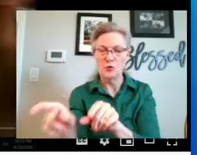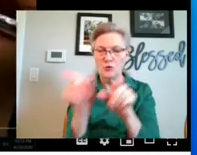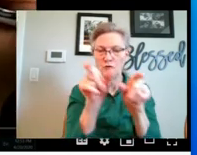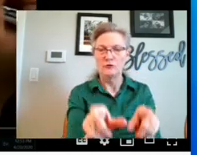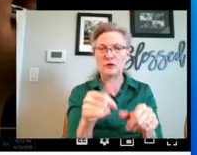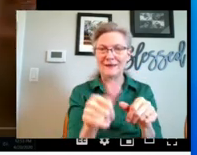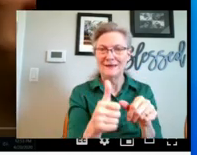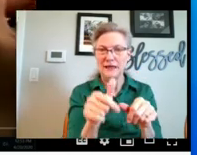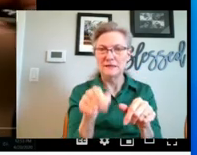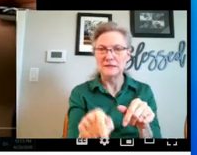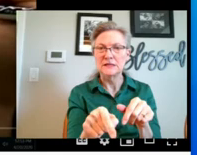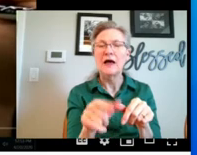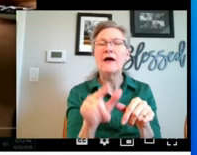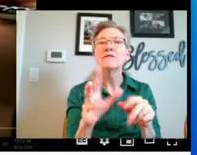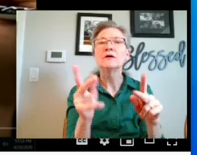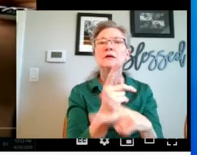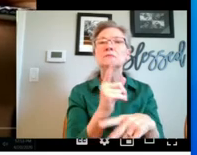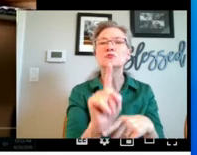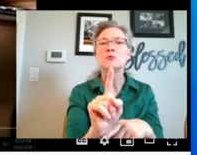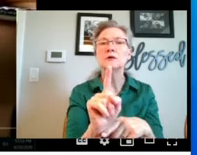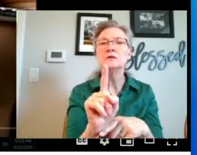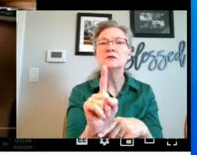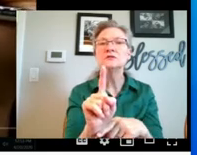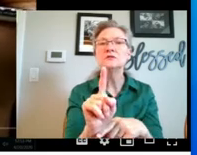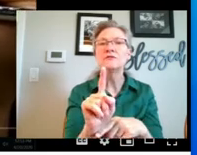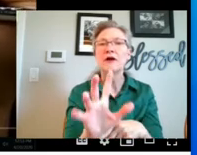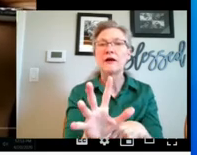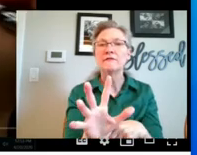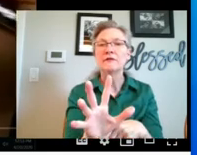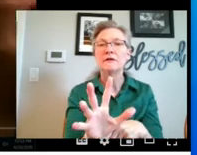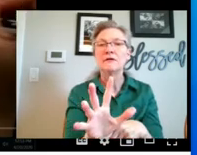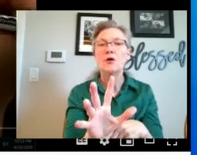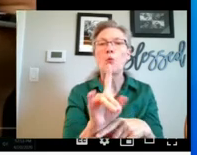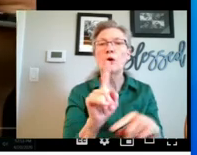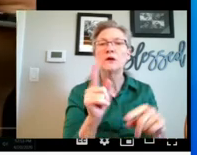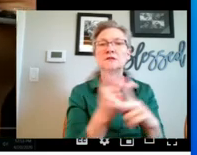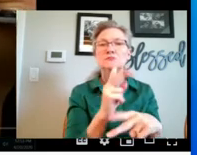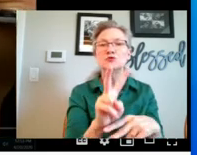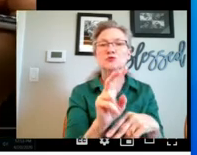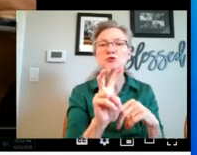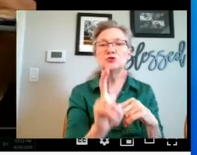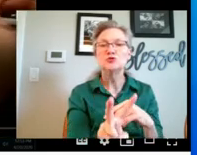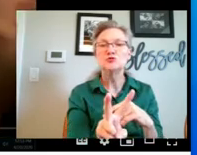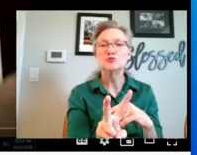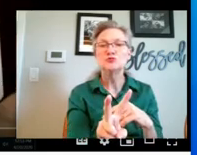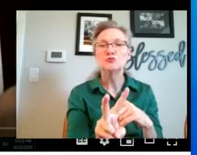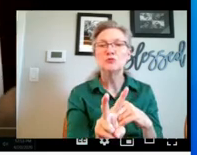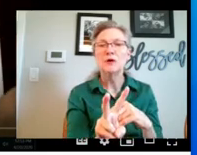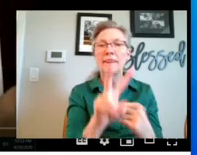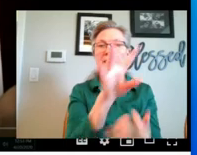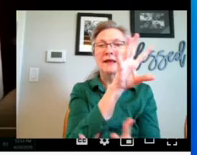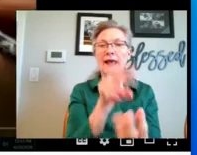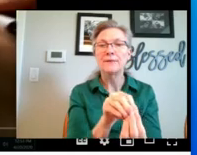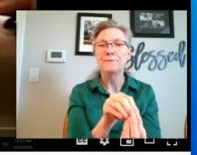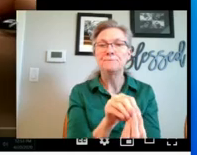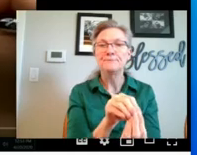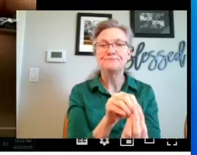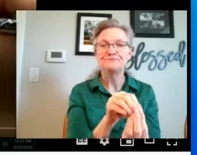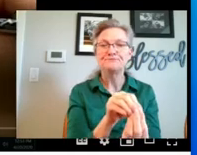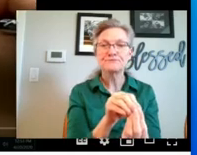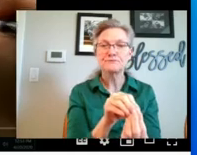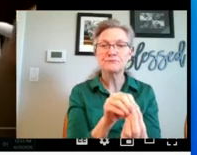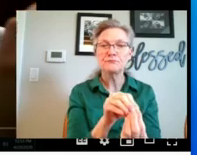again. 5 times 1 is 5. 1 times 2 is 2. And I can add now.